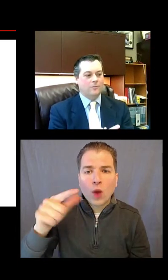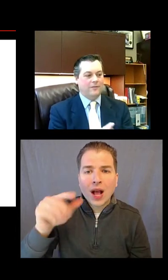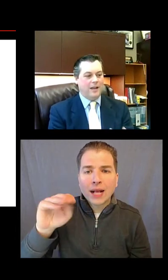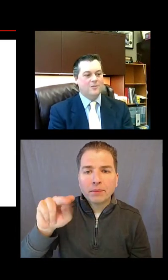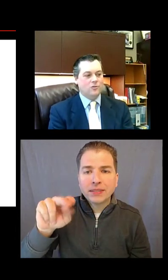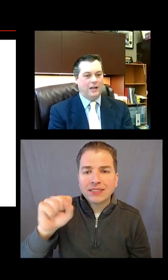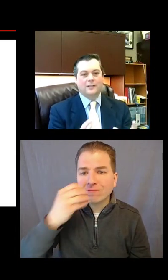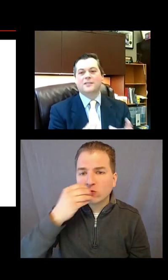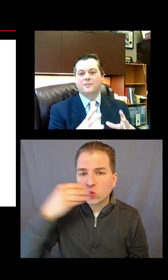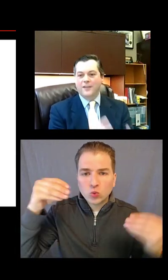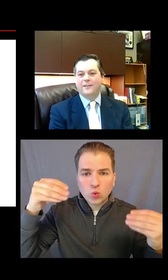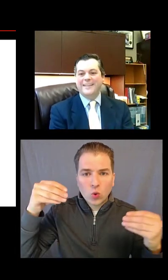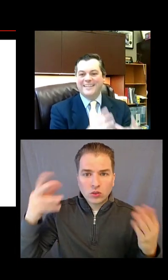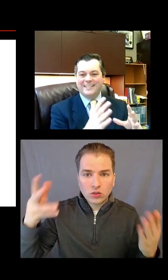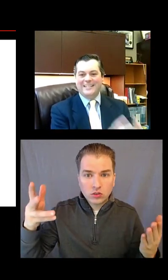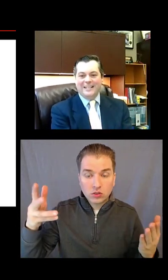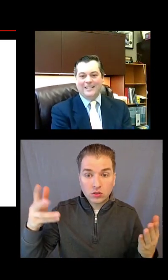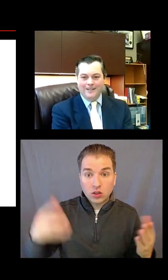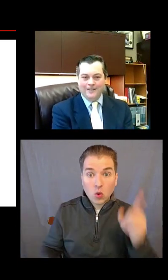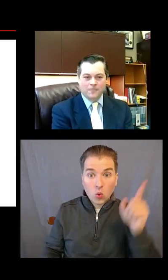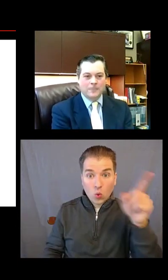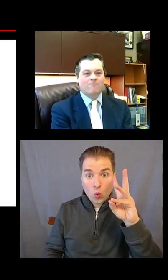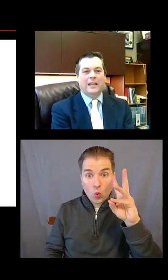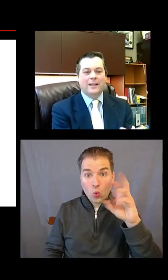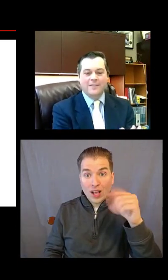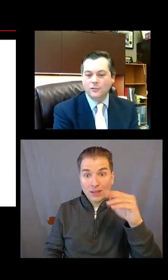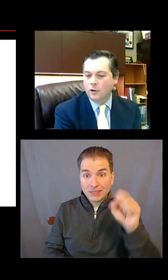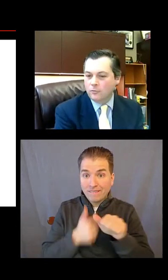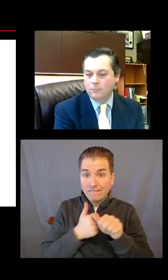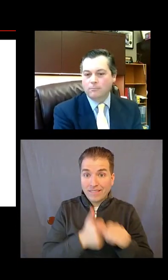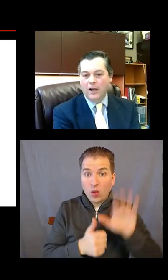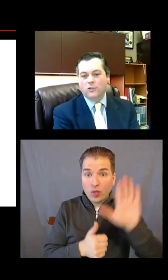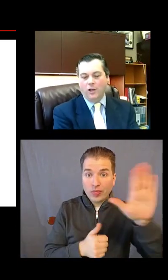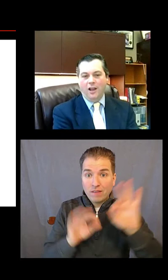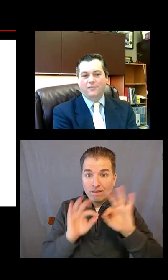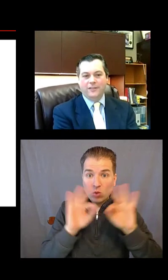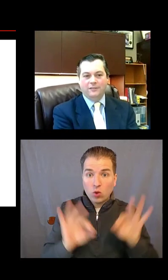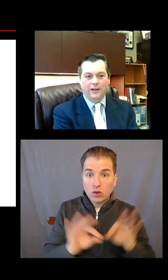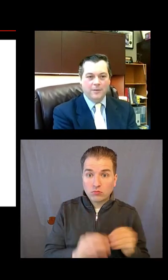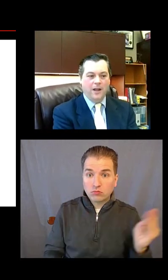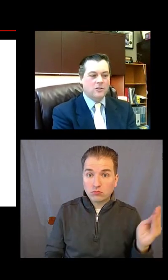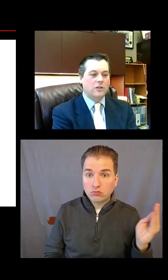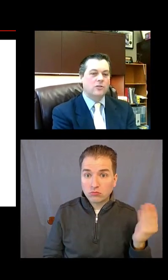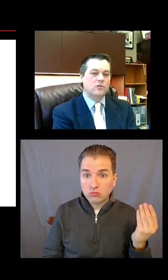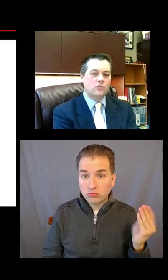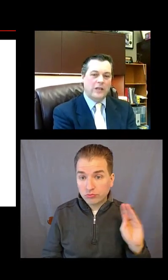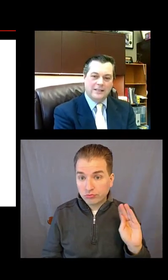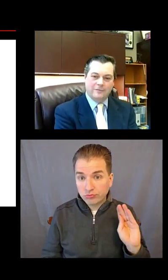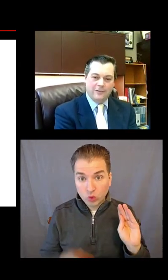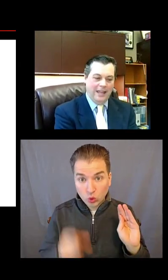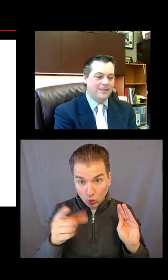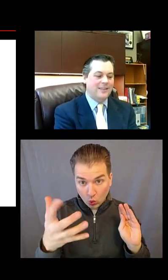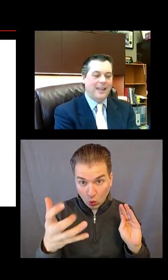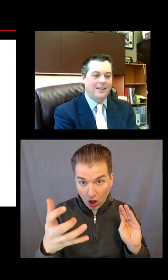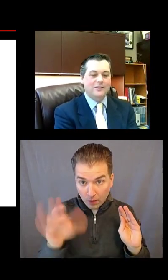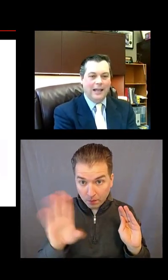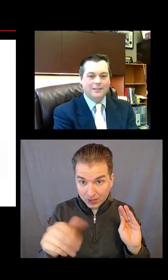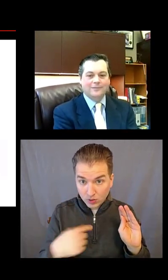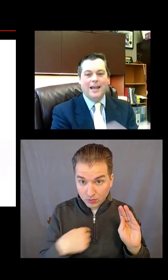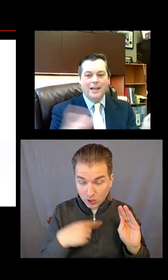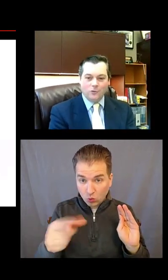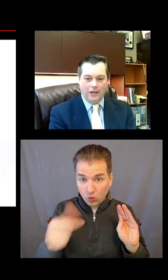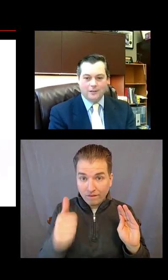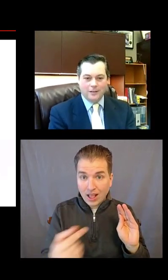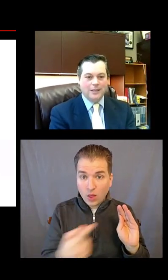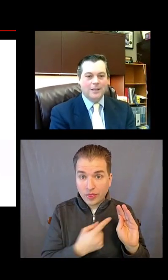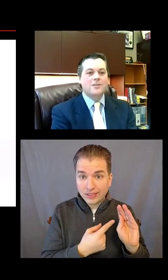Wegmans form of contract is very consistent and they don't budge off of it very much. There's a reason for that. They have a lot